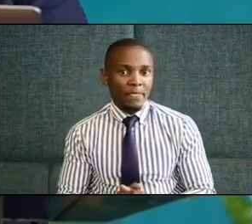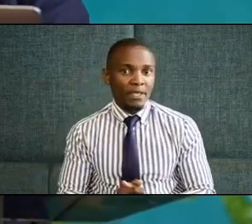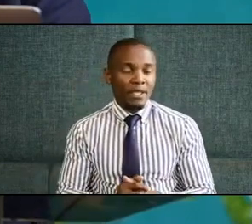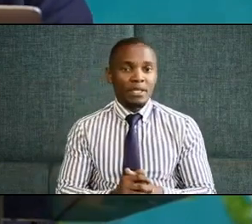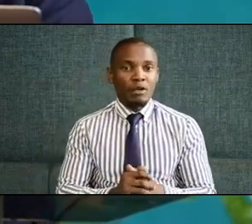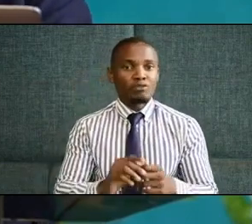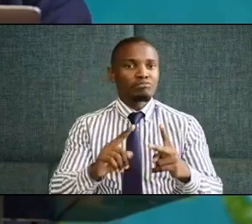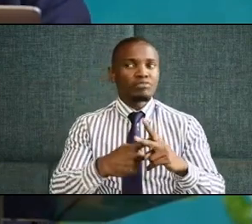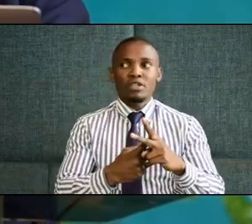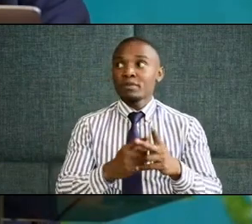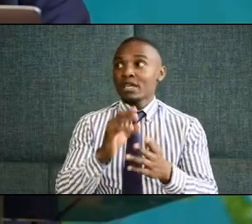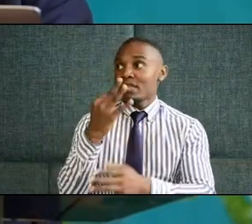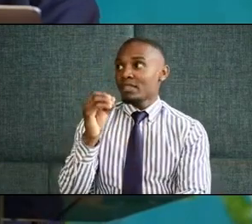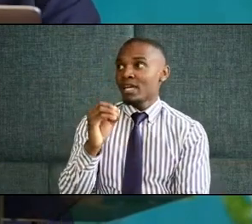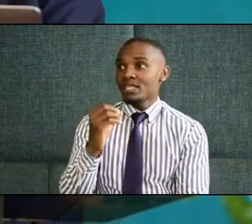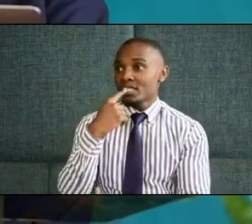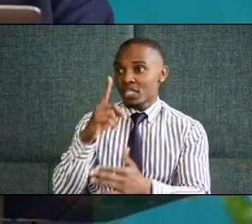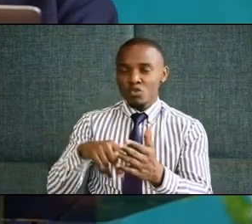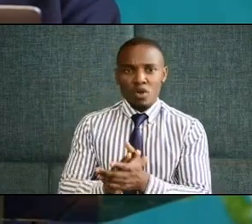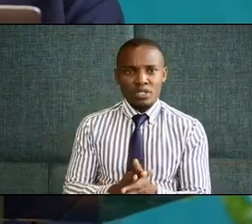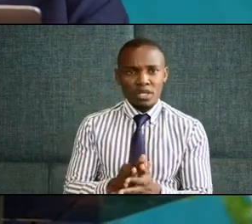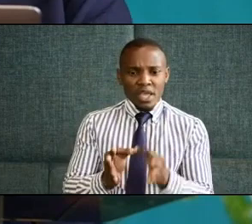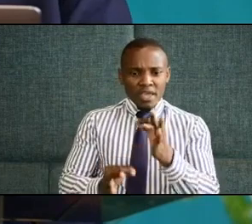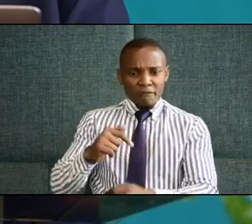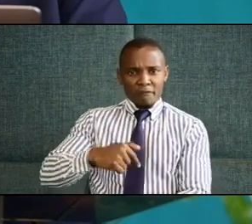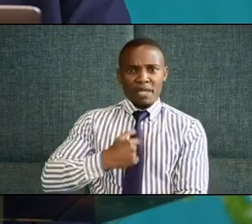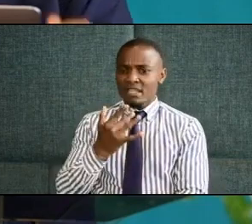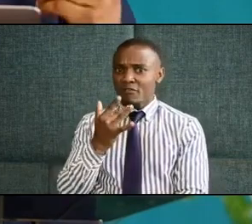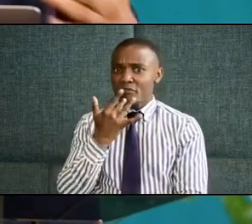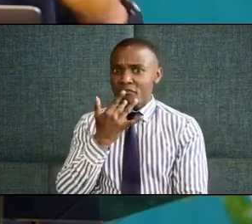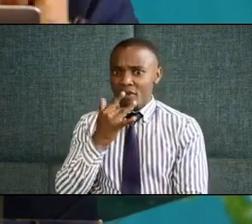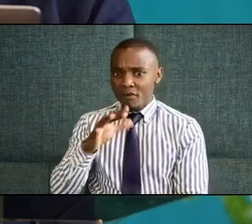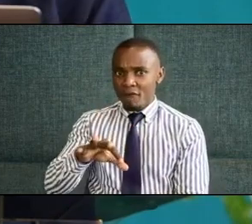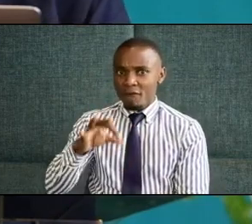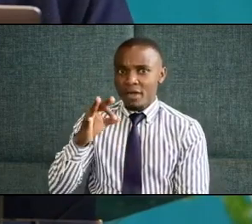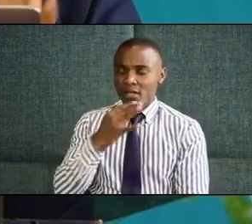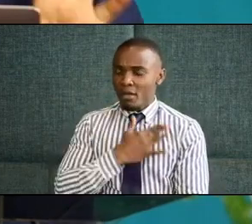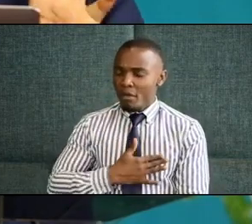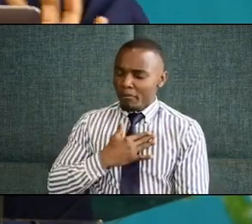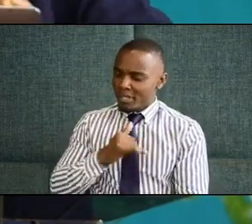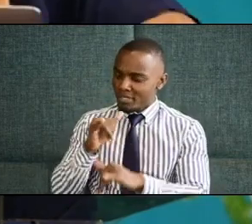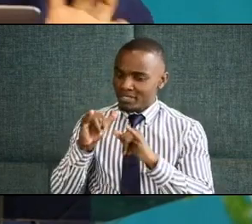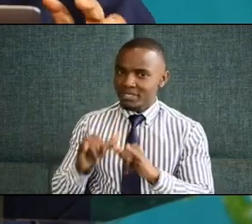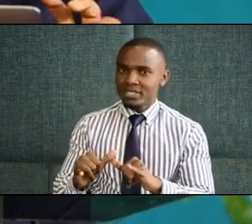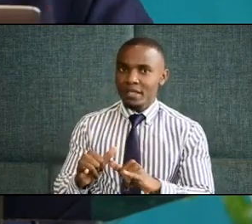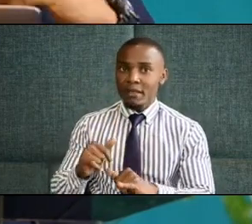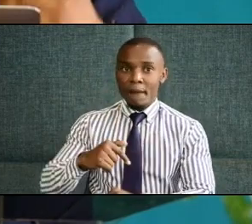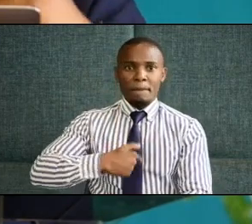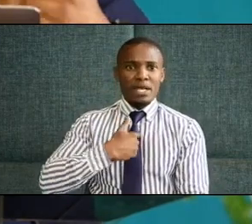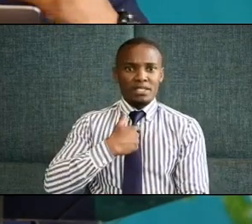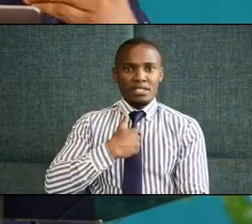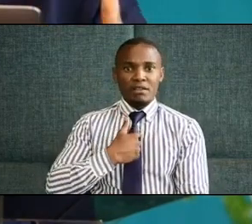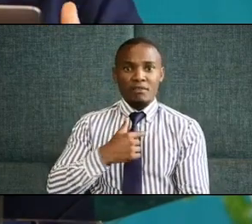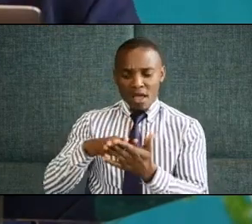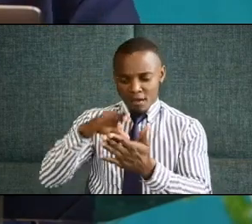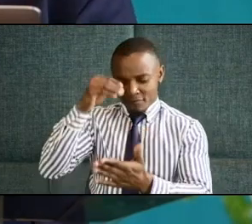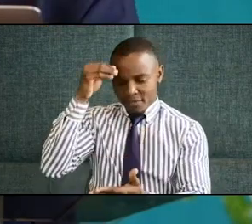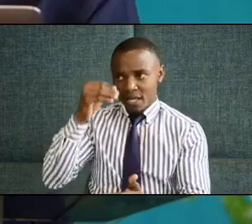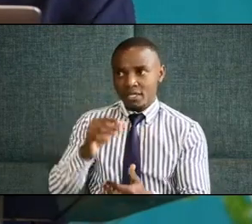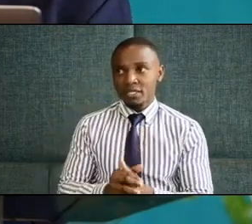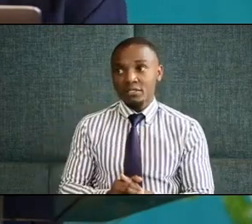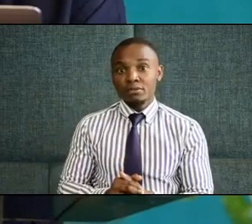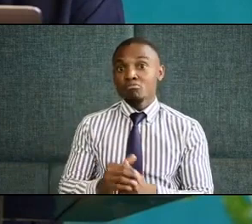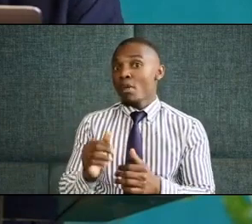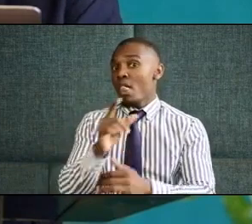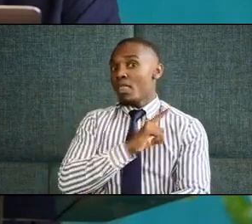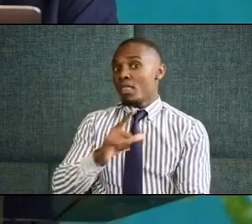27. But Laban said to him, "If I found favor in your sight, please stay. I have learned by divination that